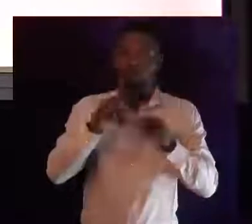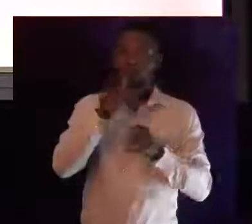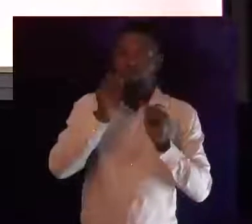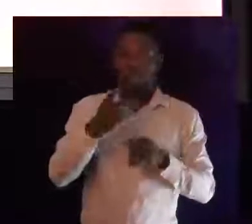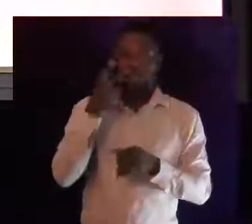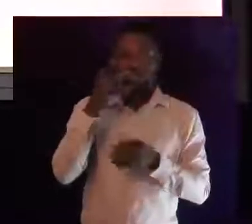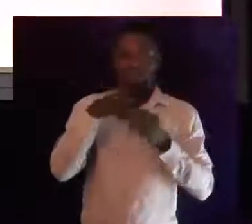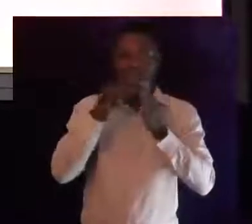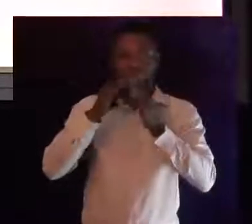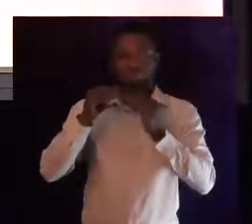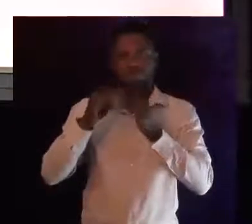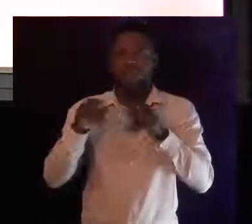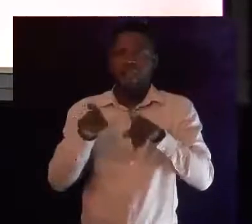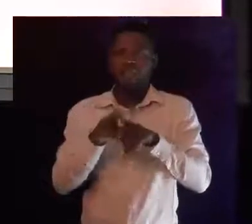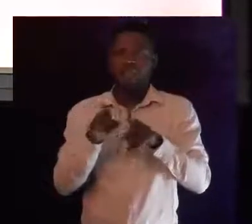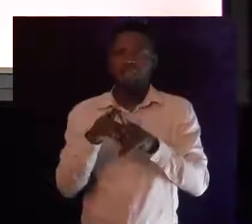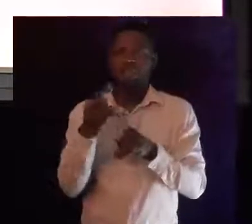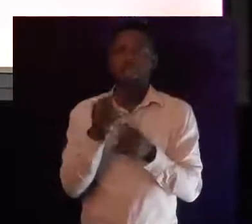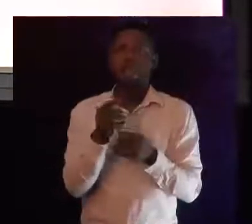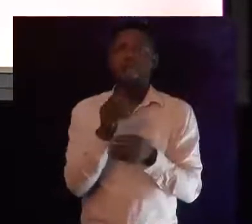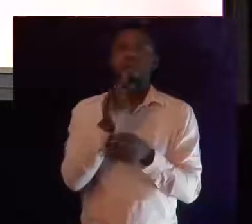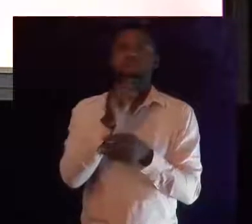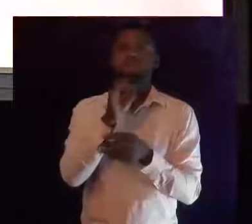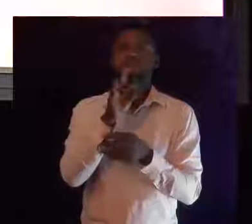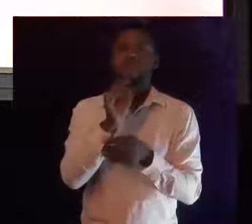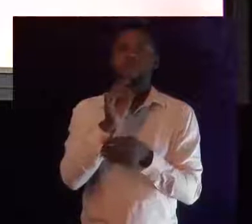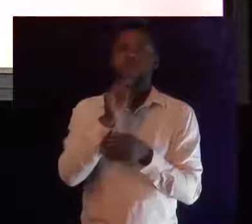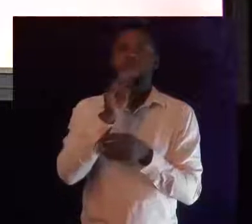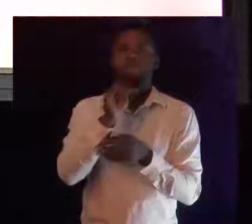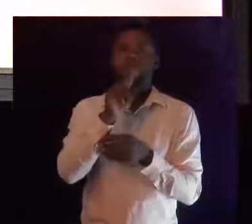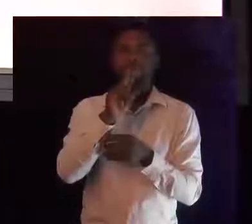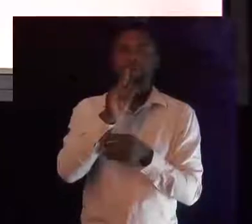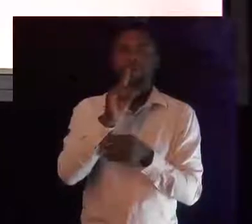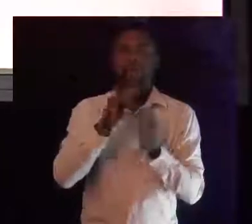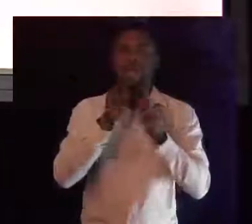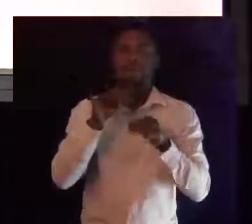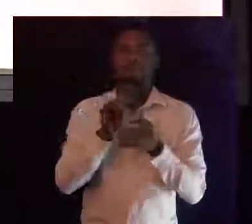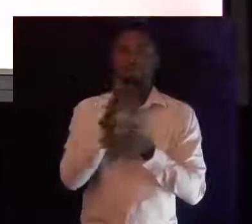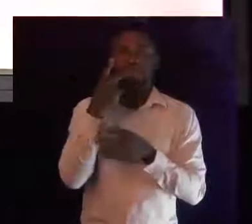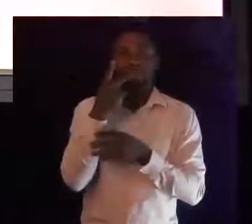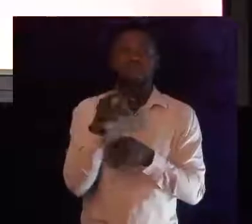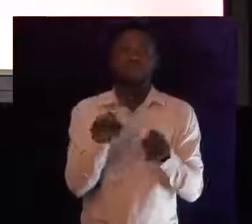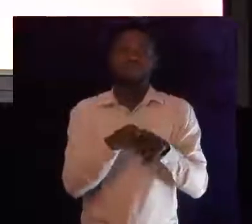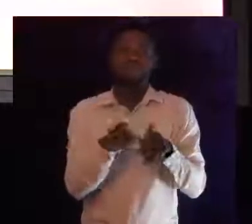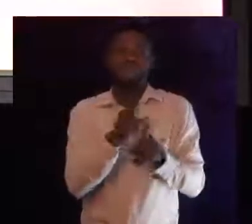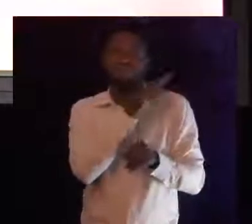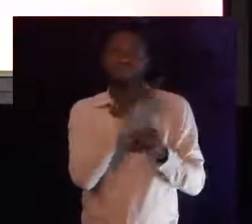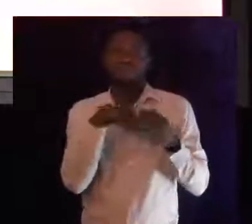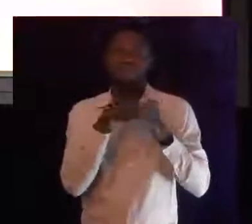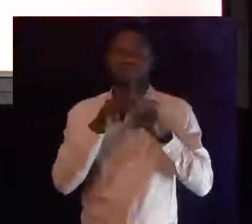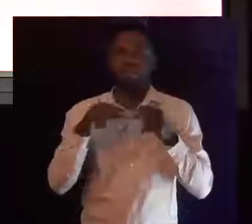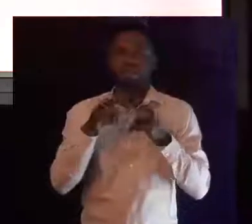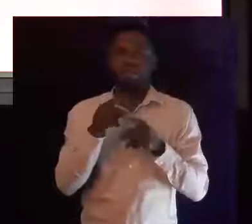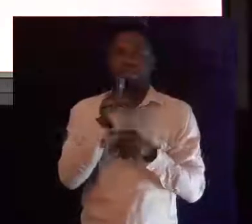houses you can see in urban area. Like the model house you saw the other time that asked who would like to live there, and